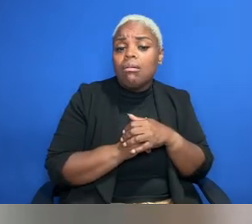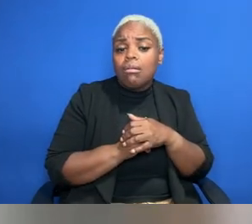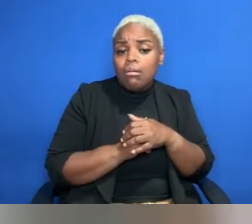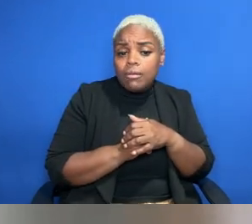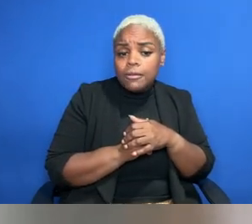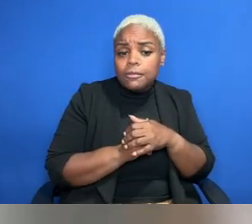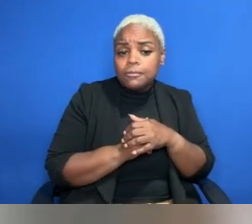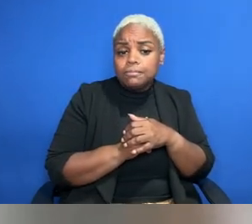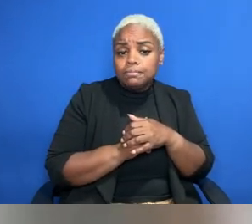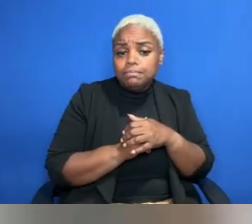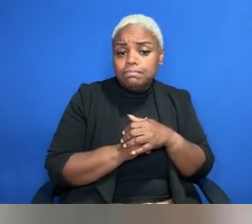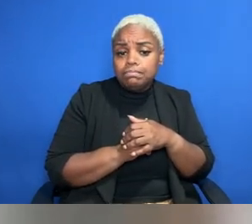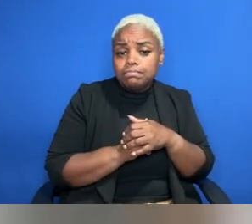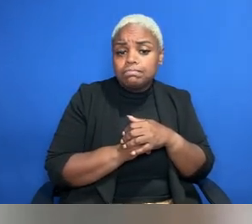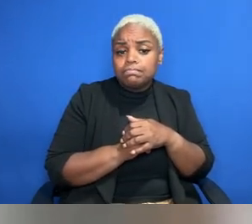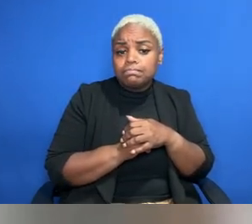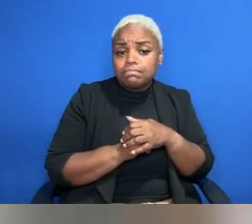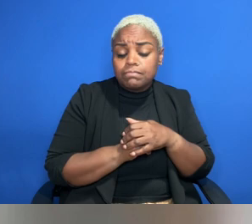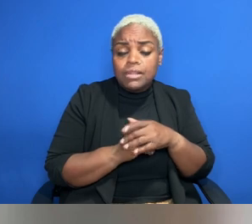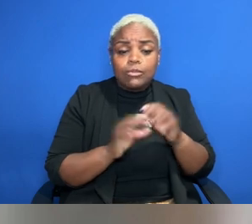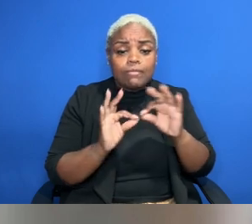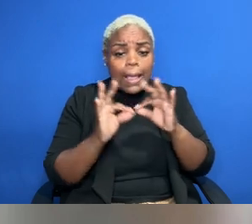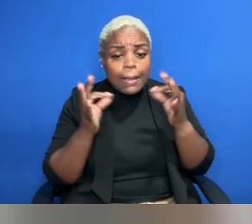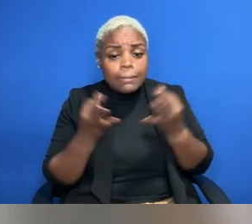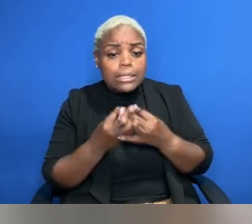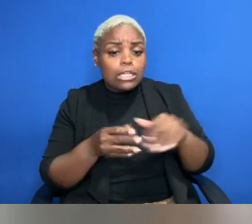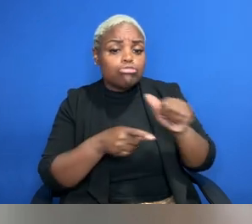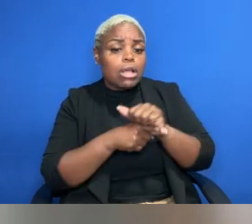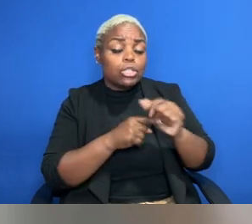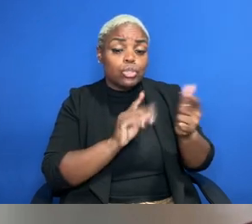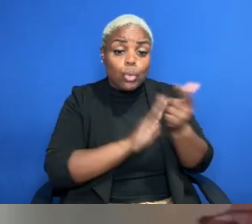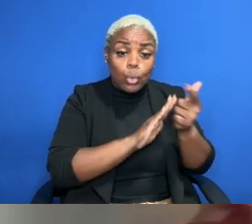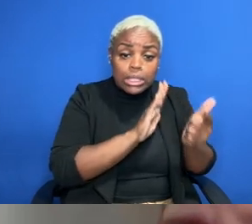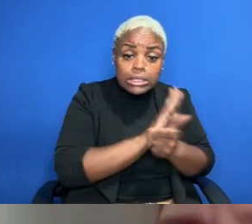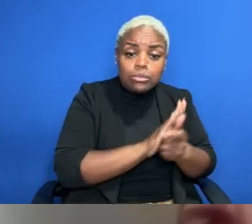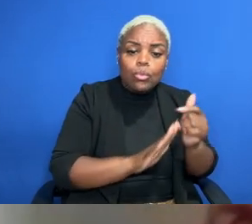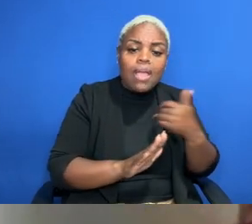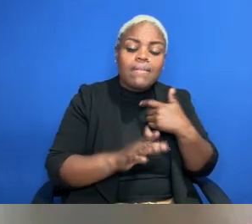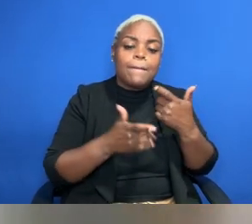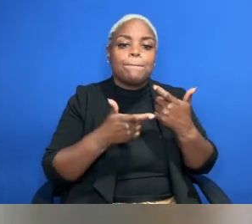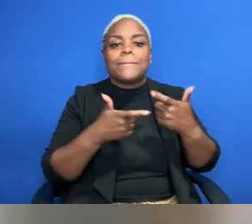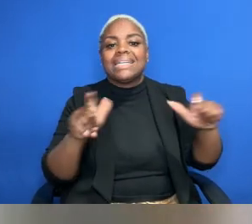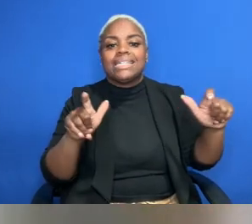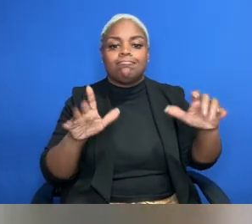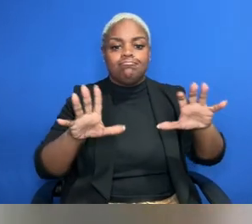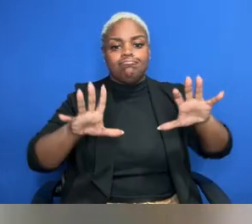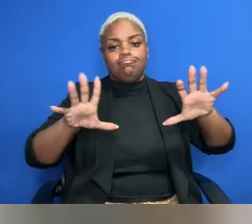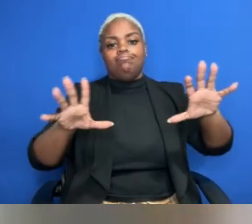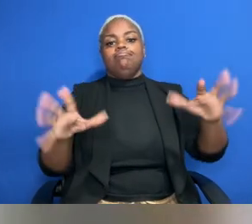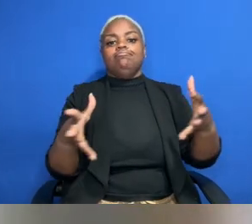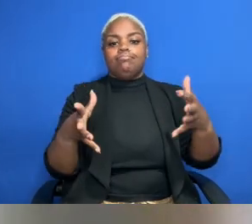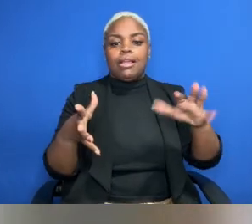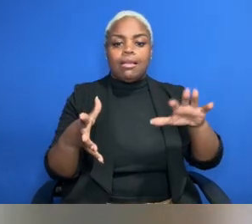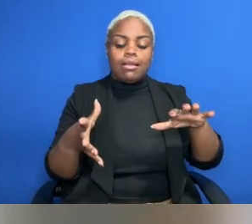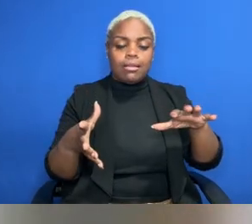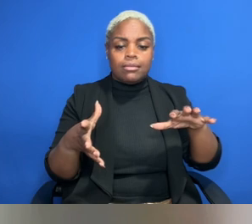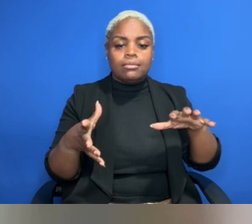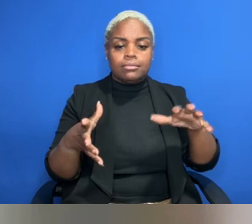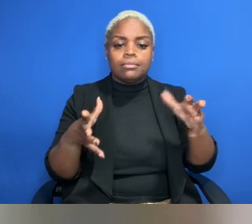working in providing trainings to families, trainings to attorneys. You know, we have a big